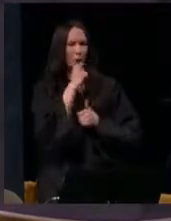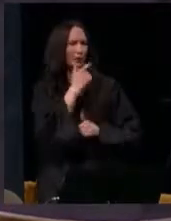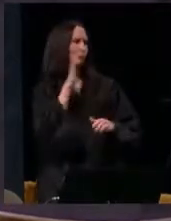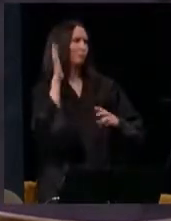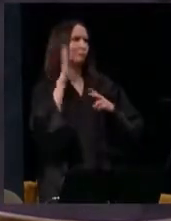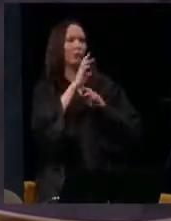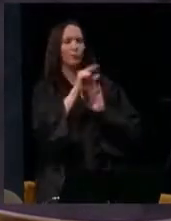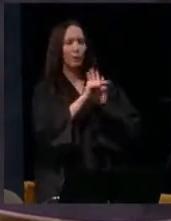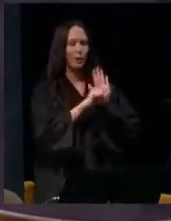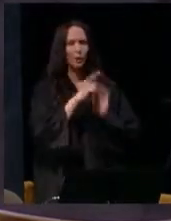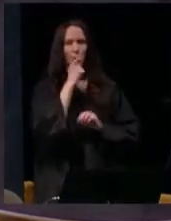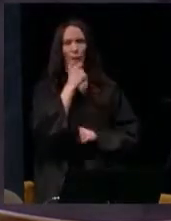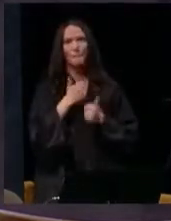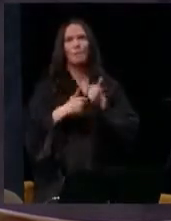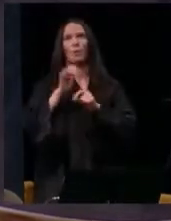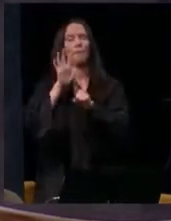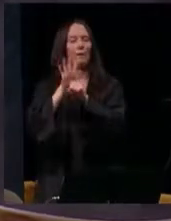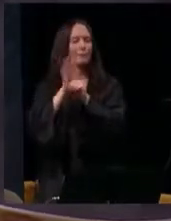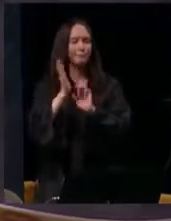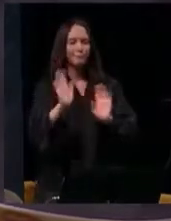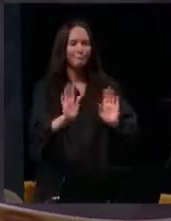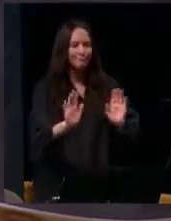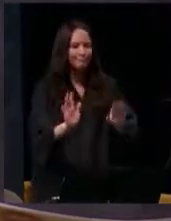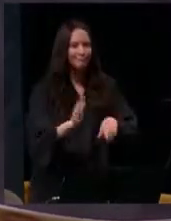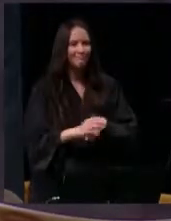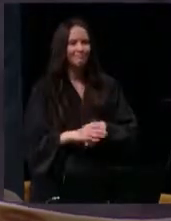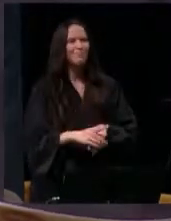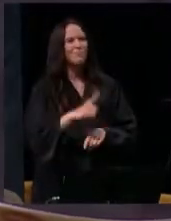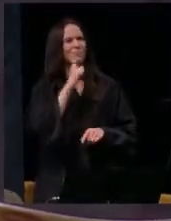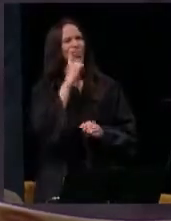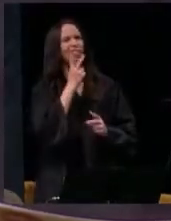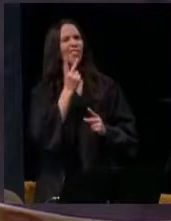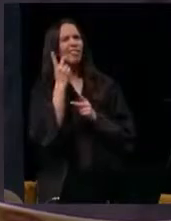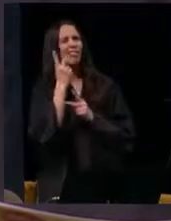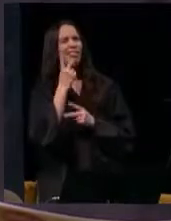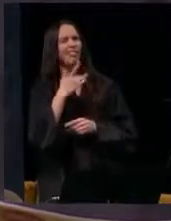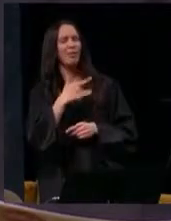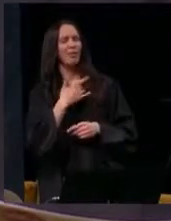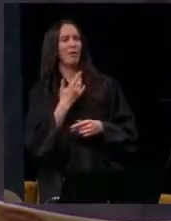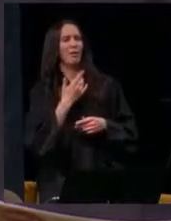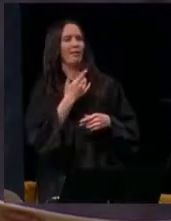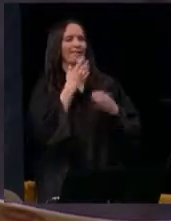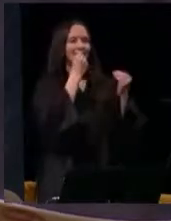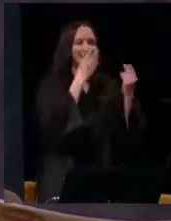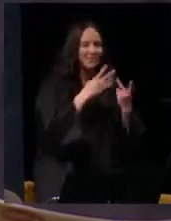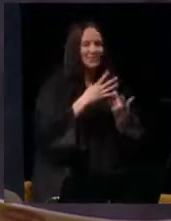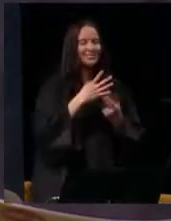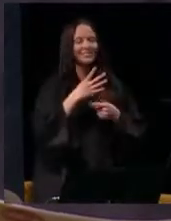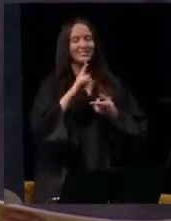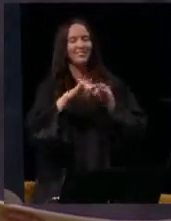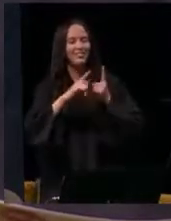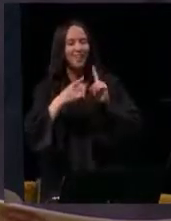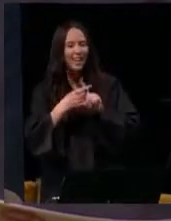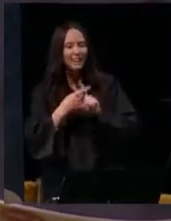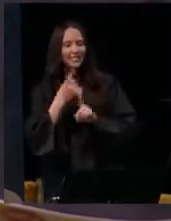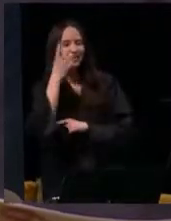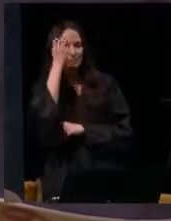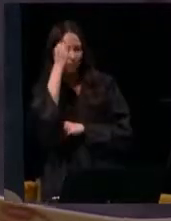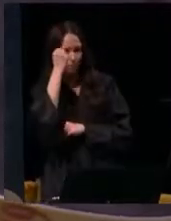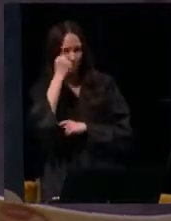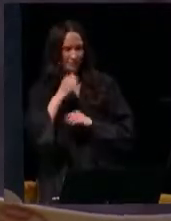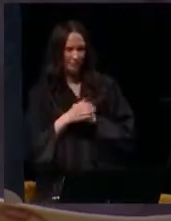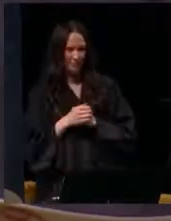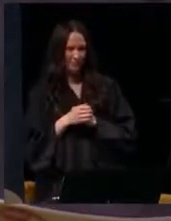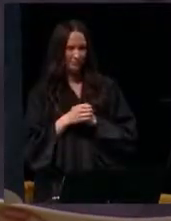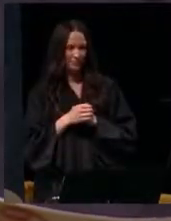who was the most popular. Rather, we'll think about the friendships we had, the teachers we learned from, and the memories we made. We've